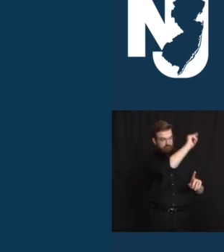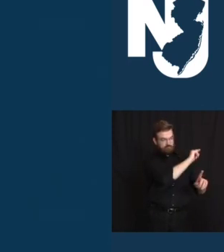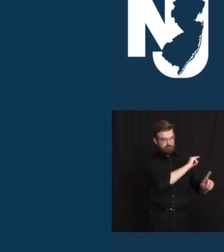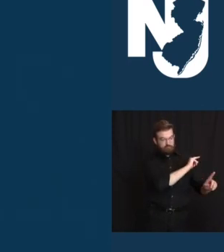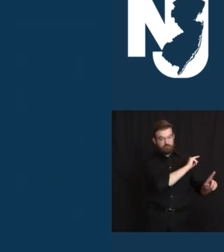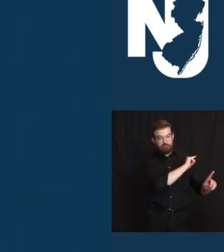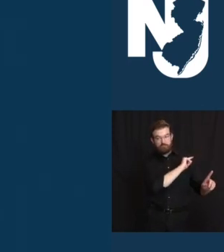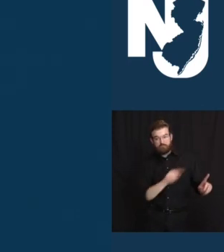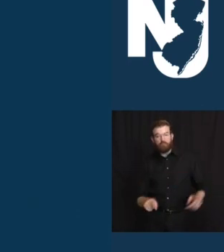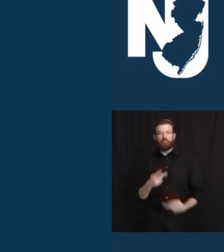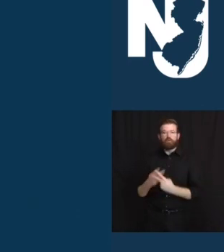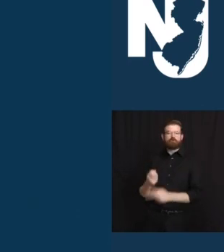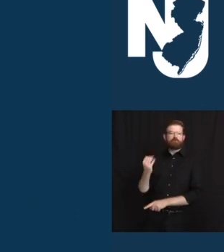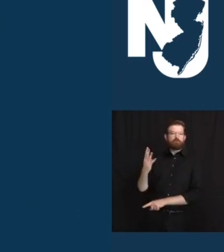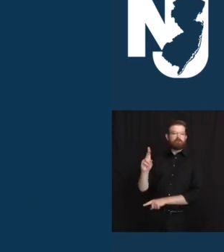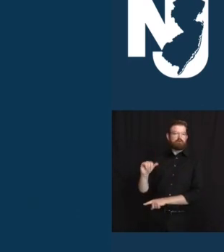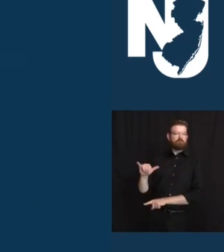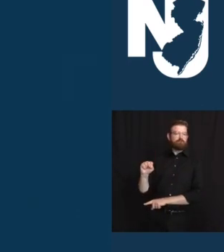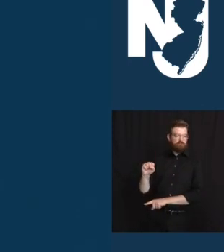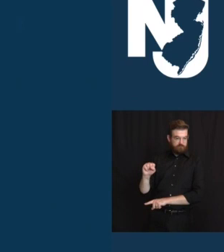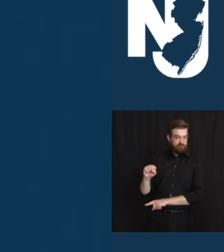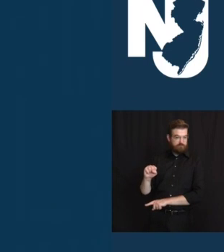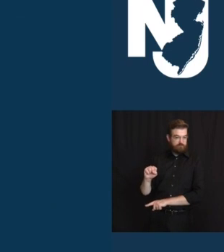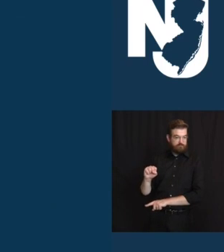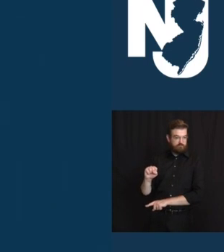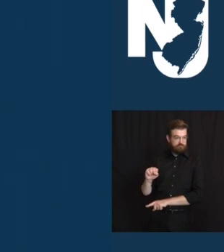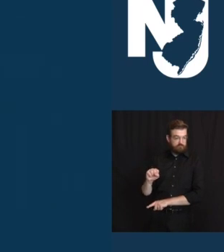NJ Travel to the number